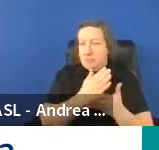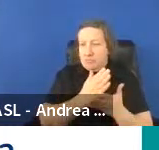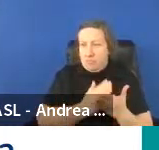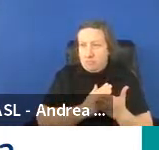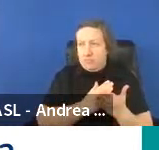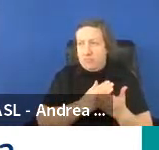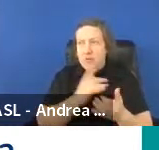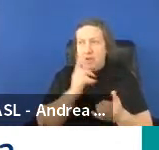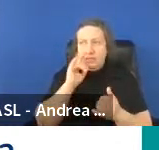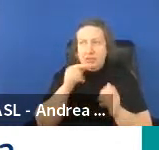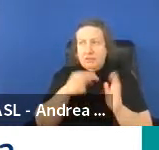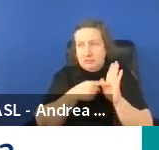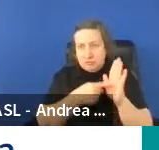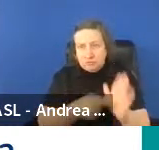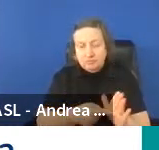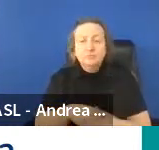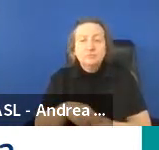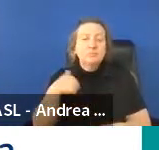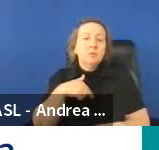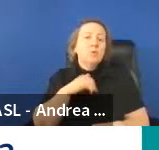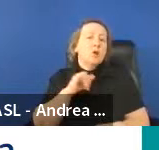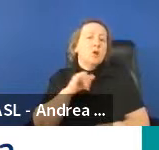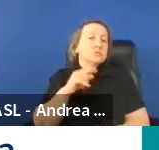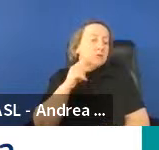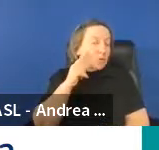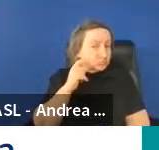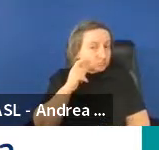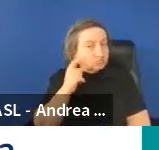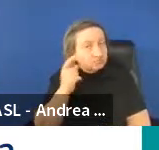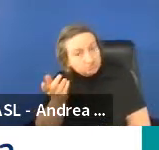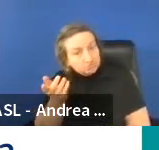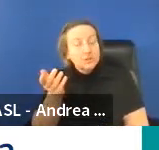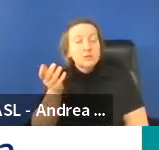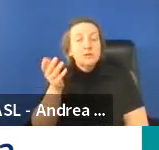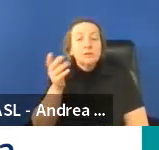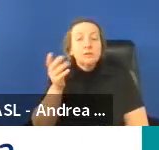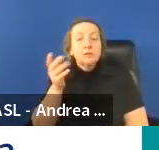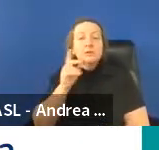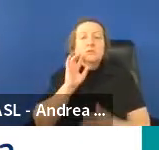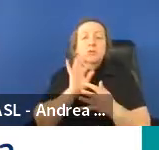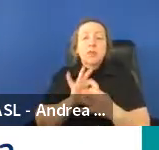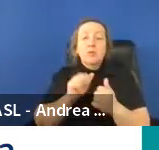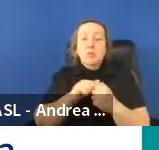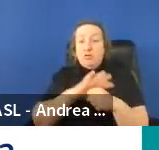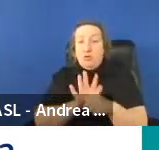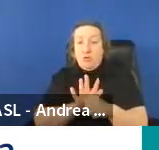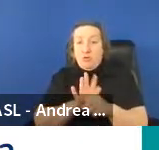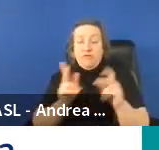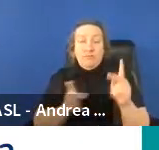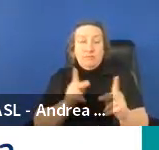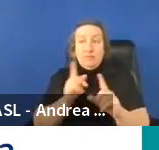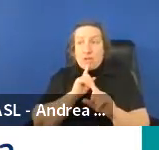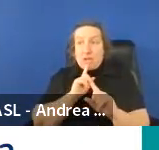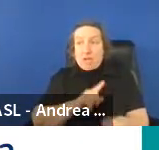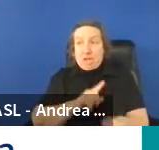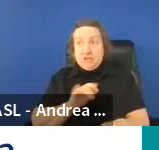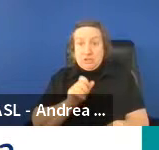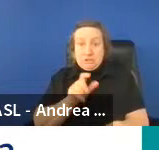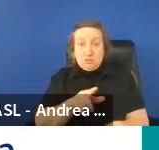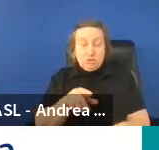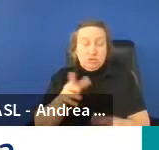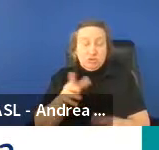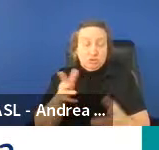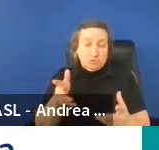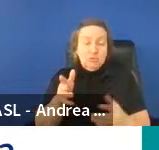this speaks to. We also suspect that related to COVID, as people were answering this question in the context of